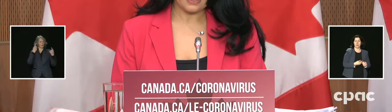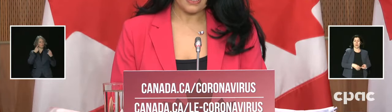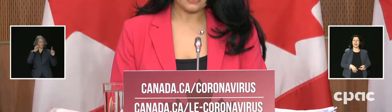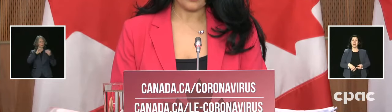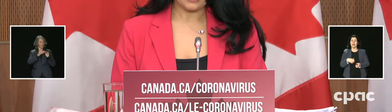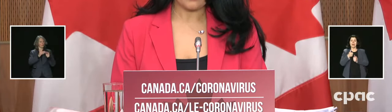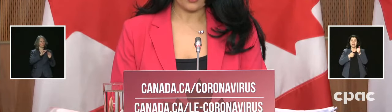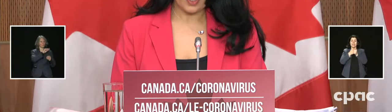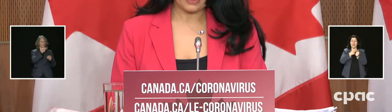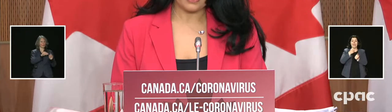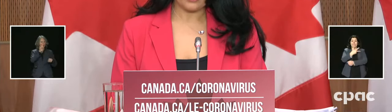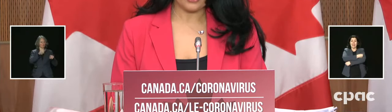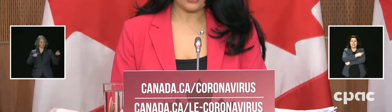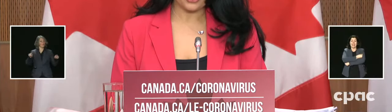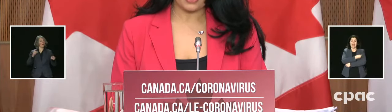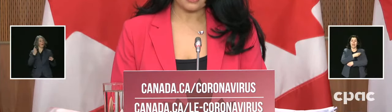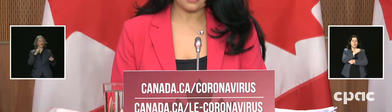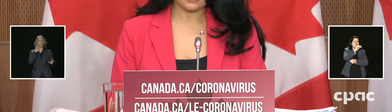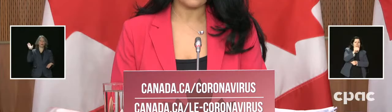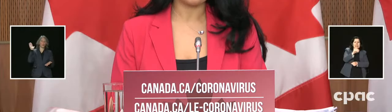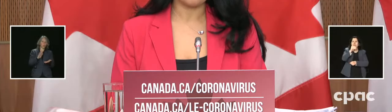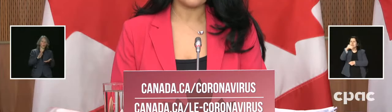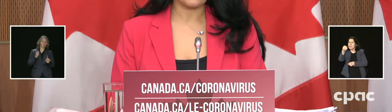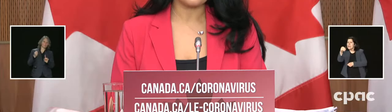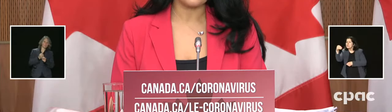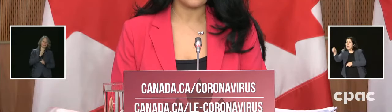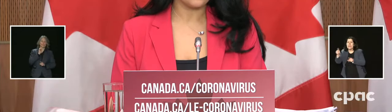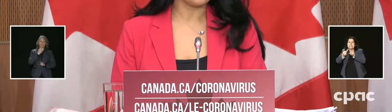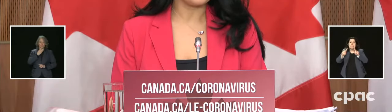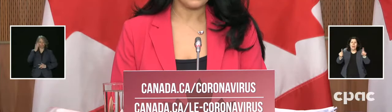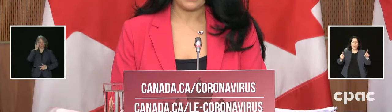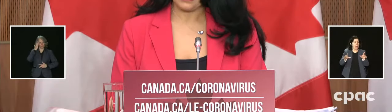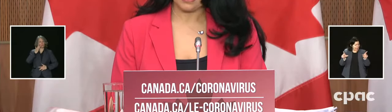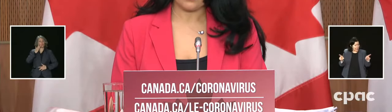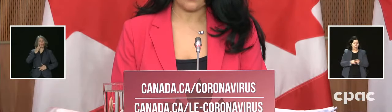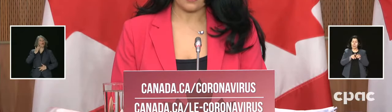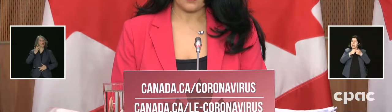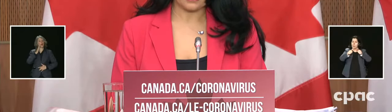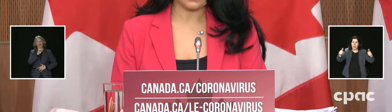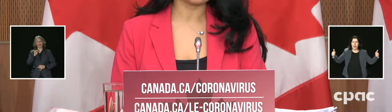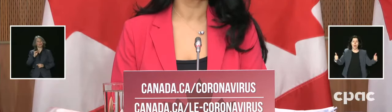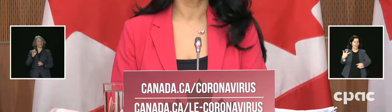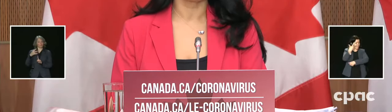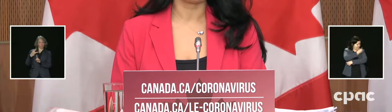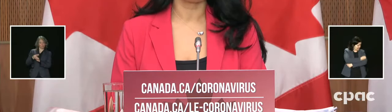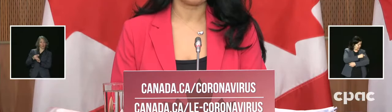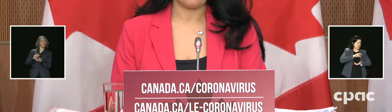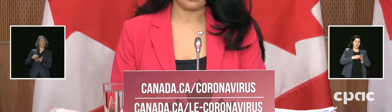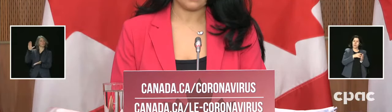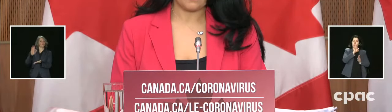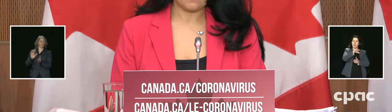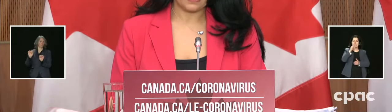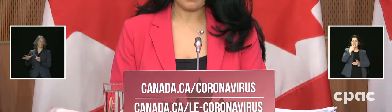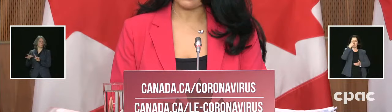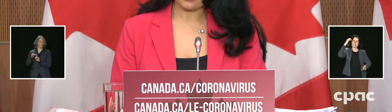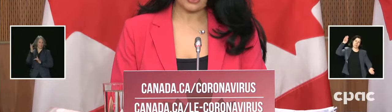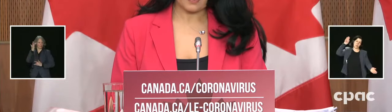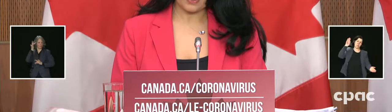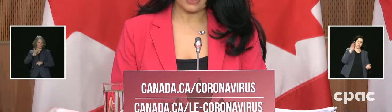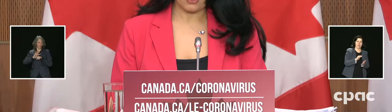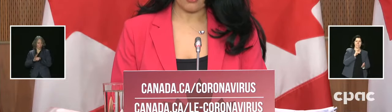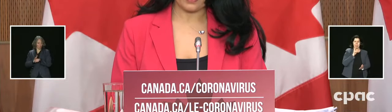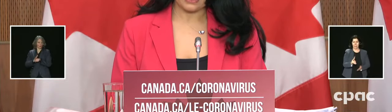is that you will have a greatly reduced chance of getting COVID-19 with any of the 5 vaccines that have been authorized. But it's